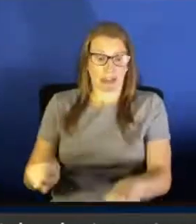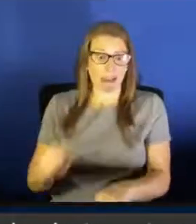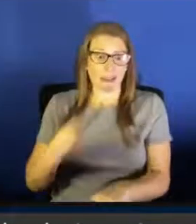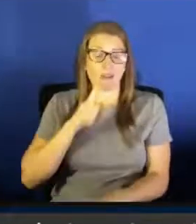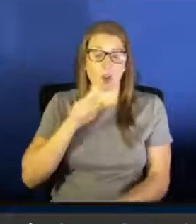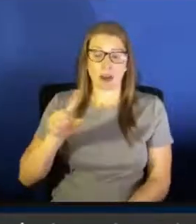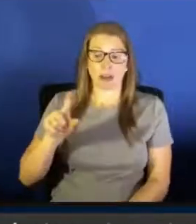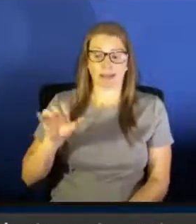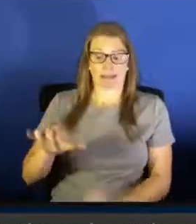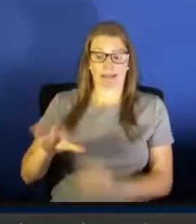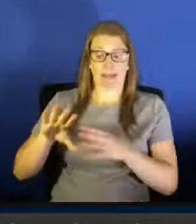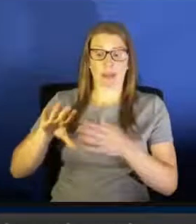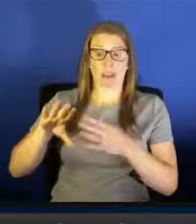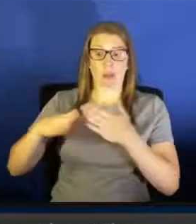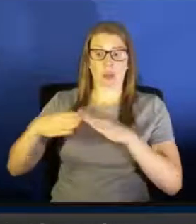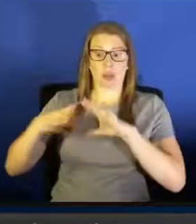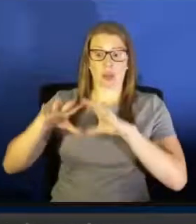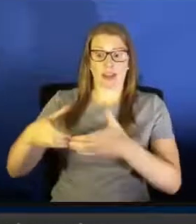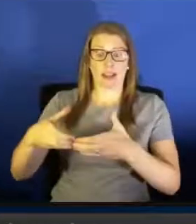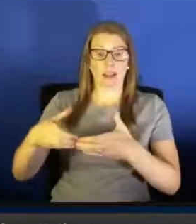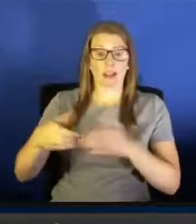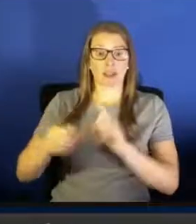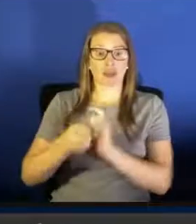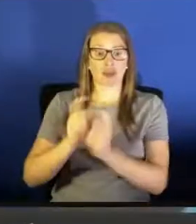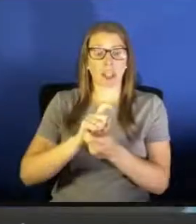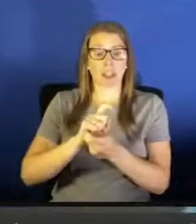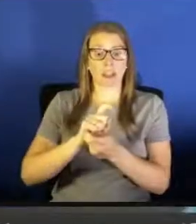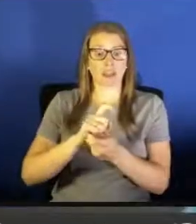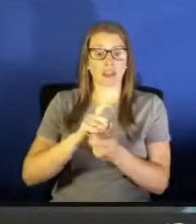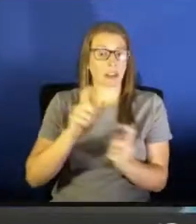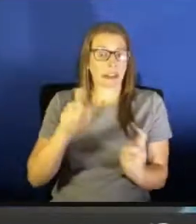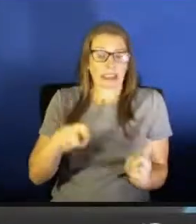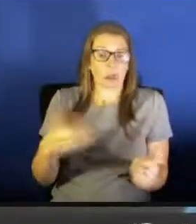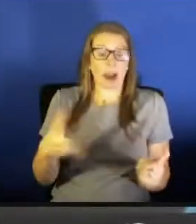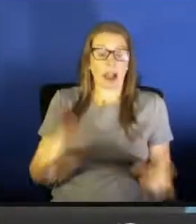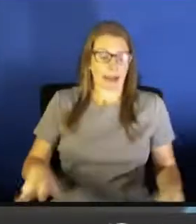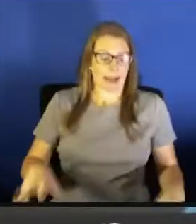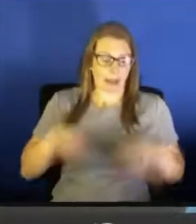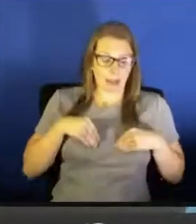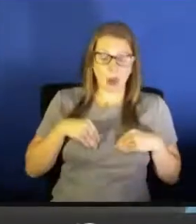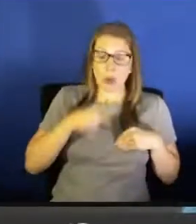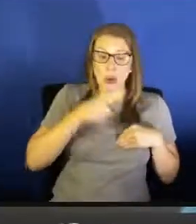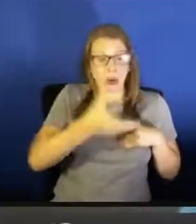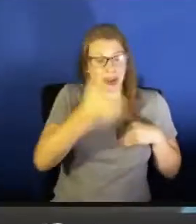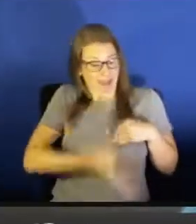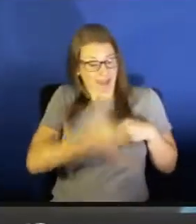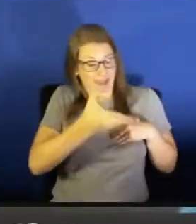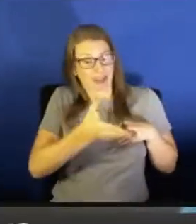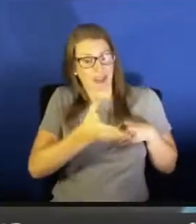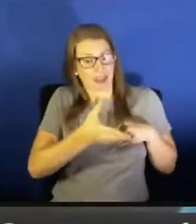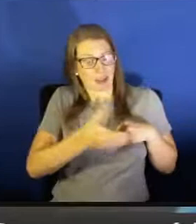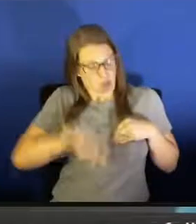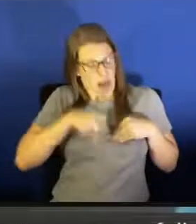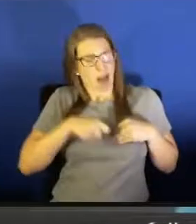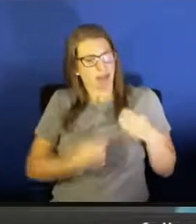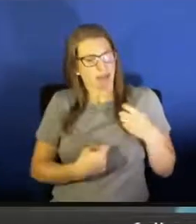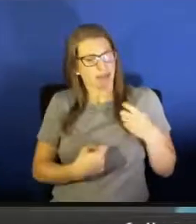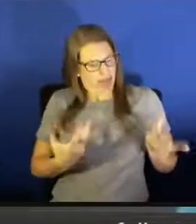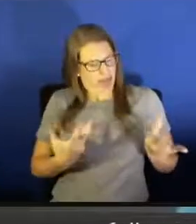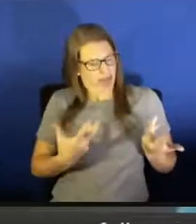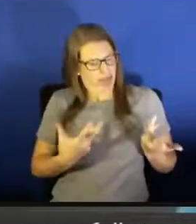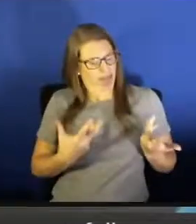change? Acceptance. People have to accept themselves for who they are and be proud of that. And